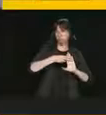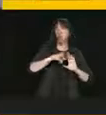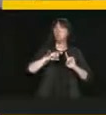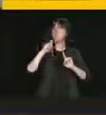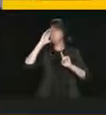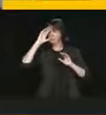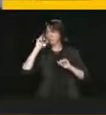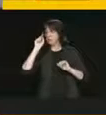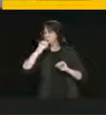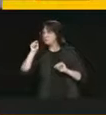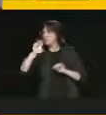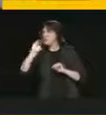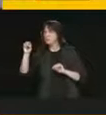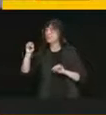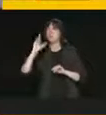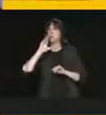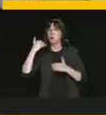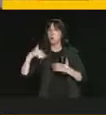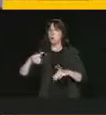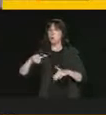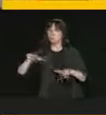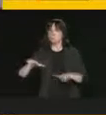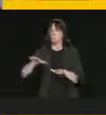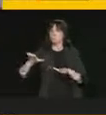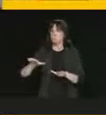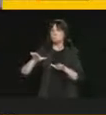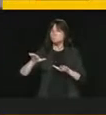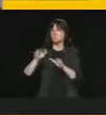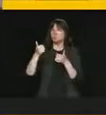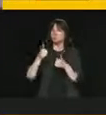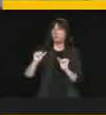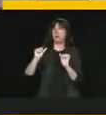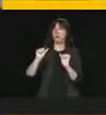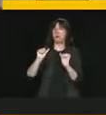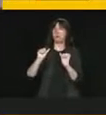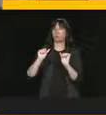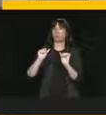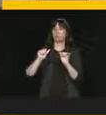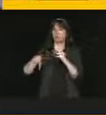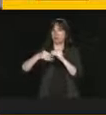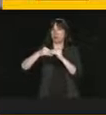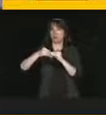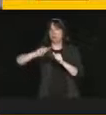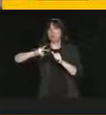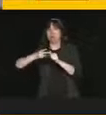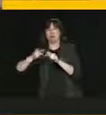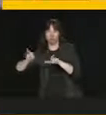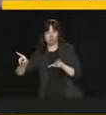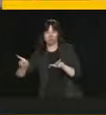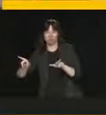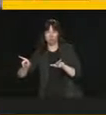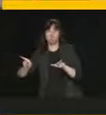information on packaging, but as I say, companies are working hard to try and rectify that. This is not something